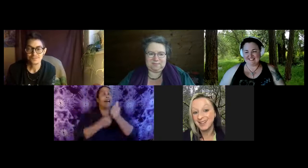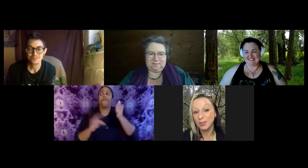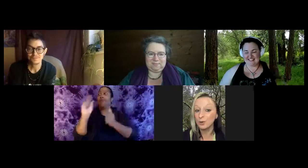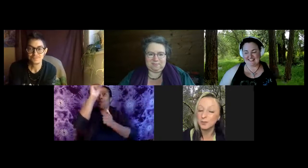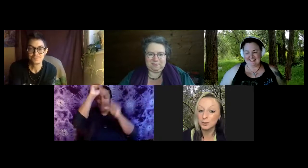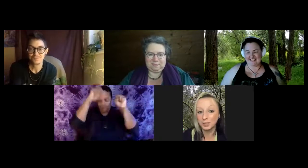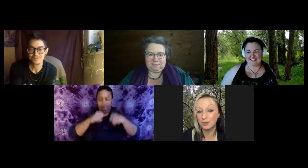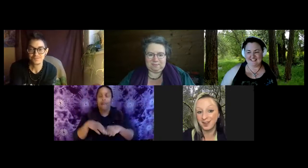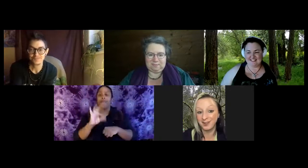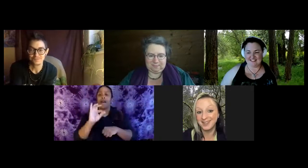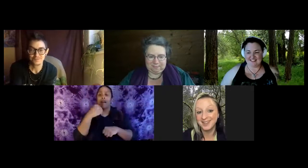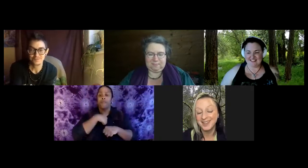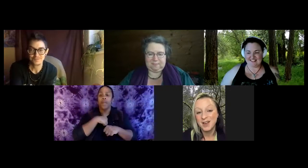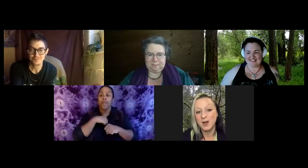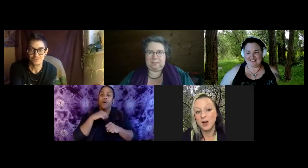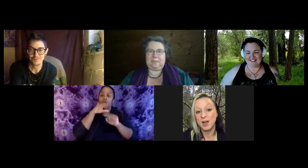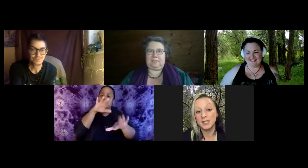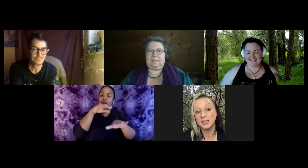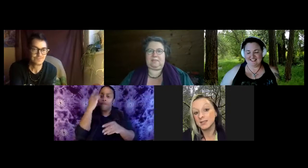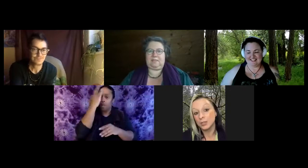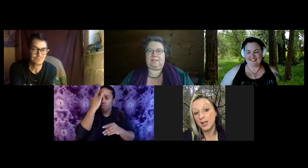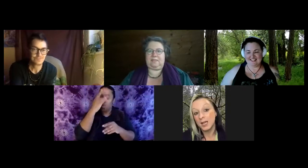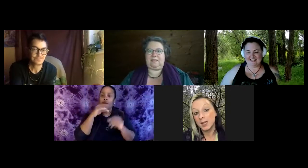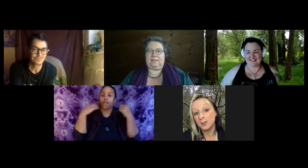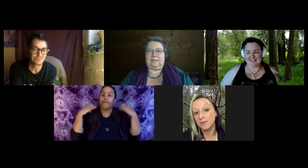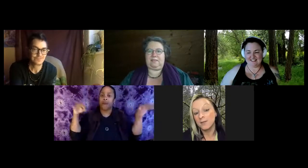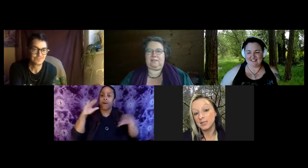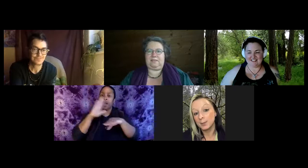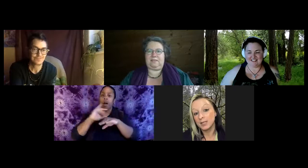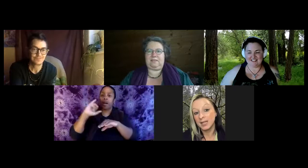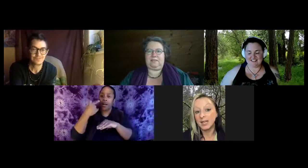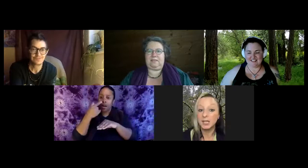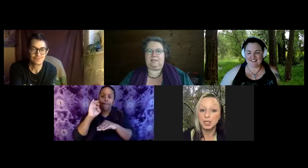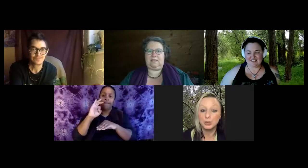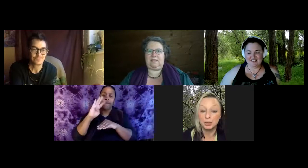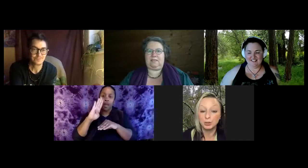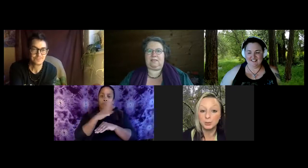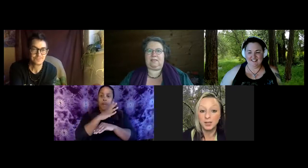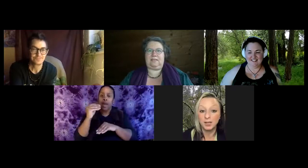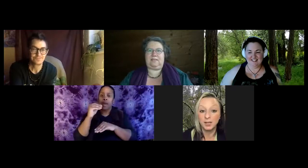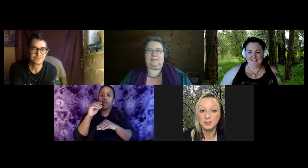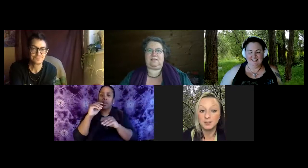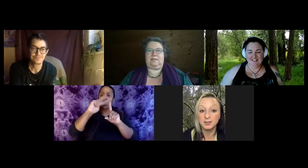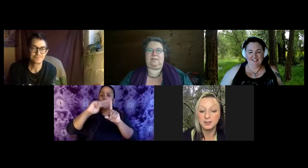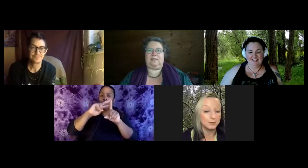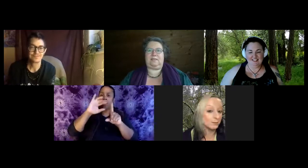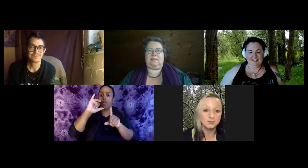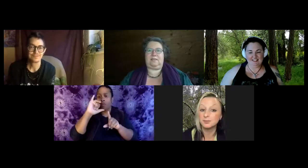me, the River Witch Fairy, on Instagram, Facebook, and YouTube.